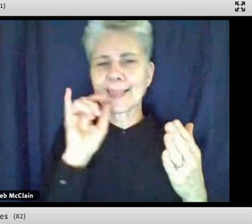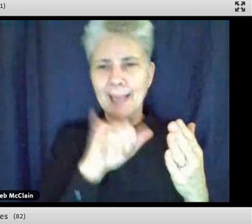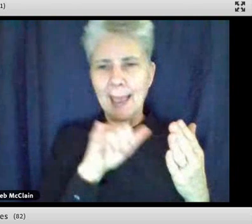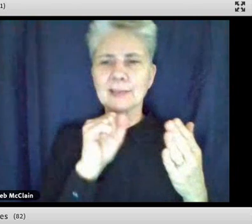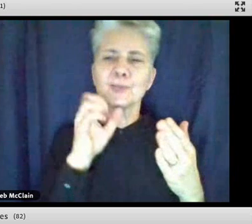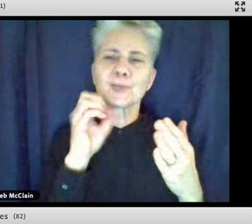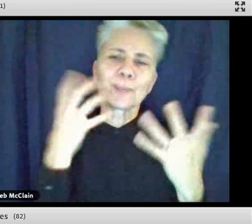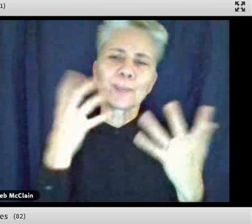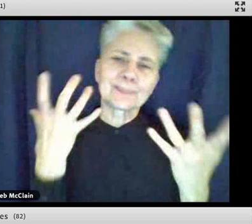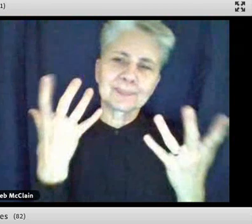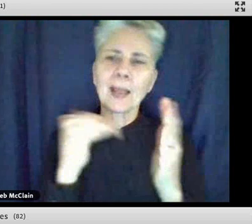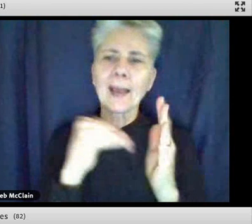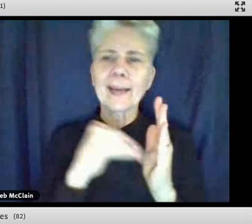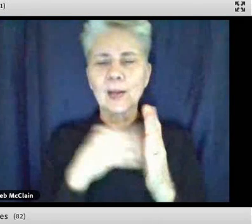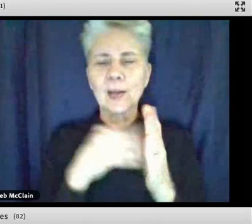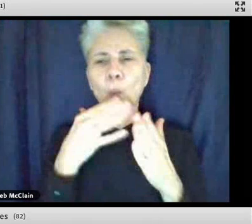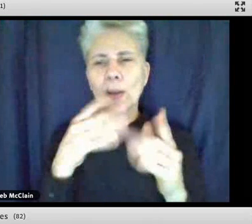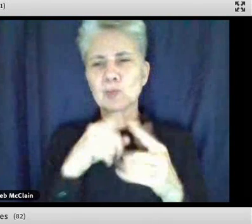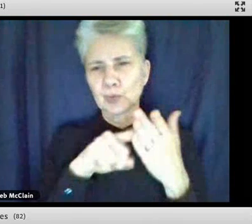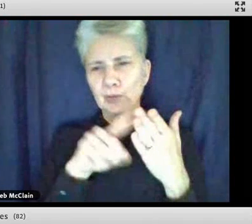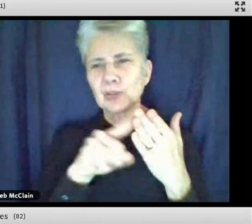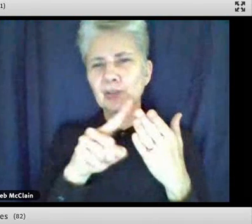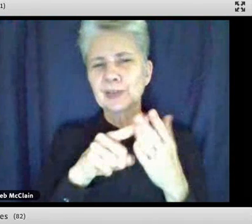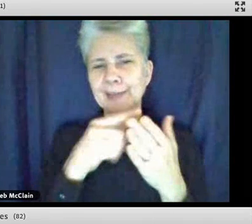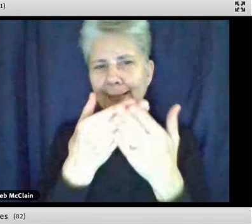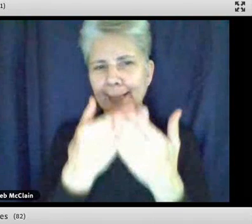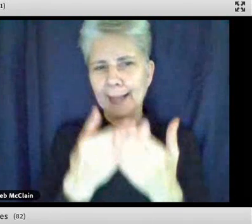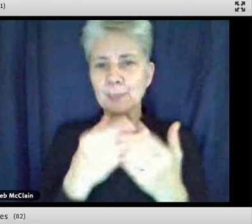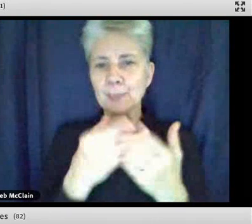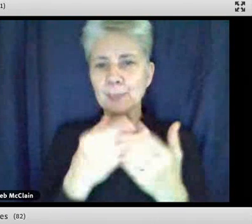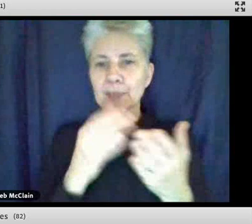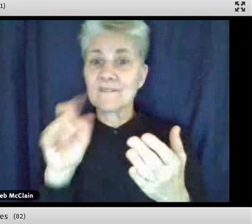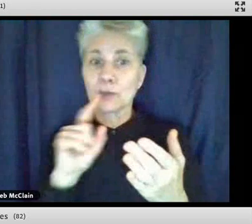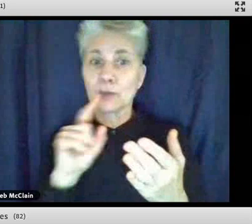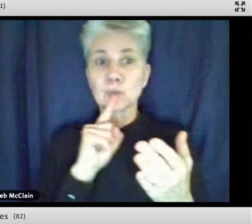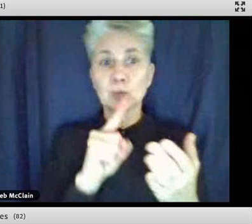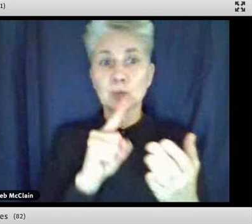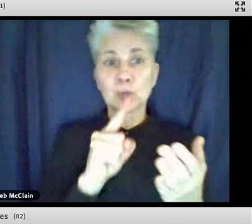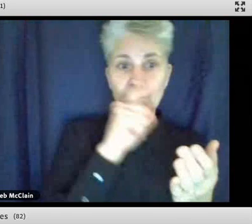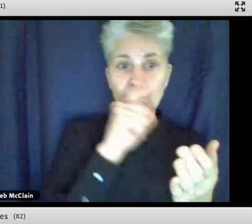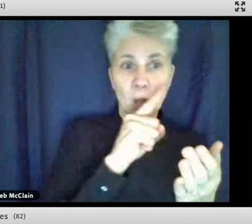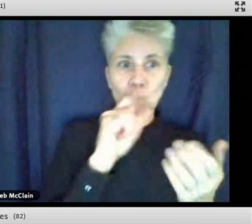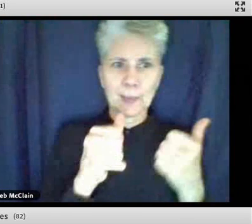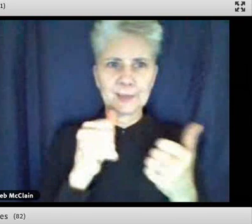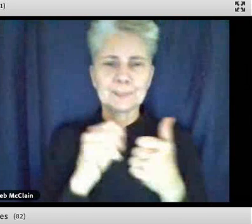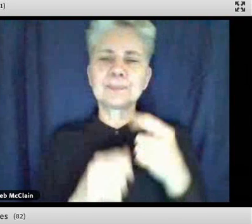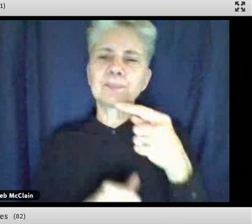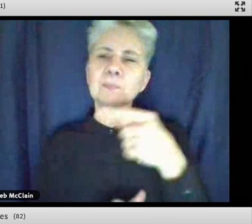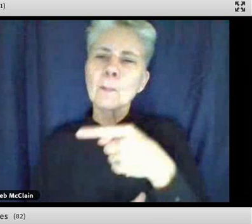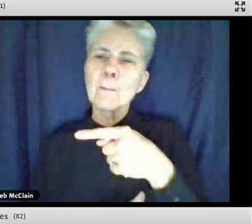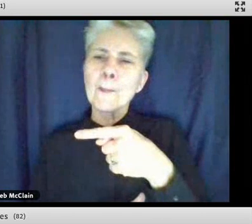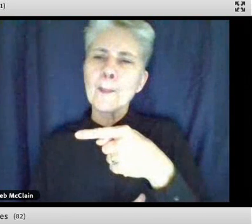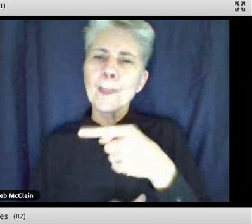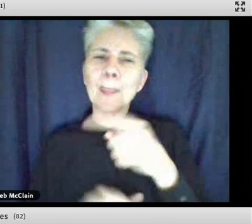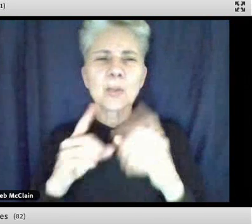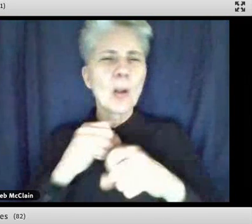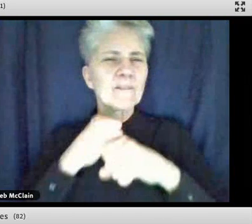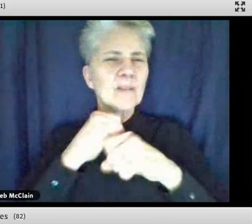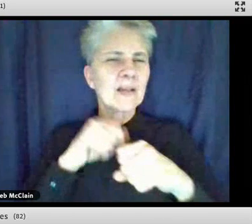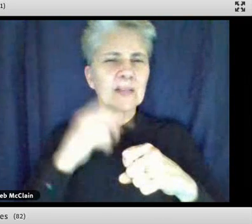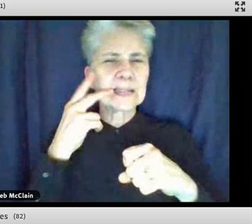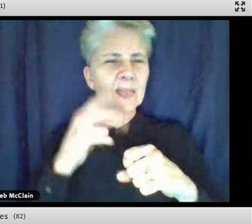So again, ways to check claims and facts about COVID-19. The Department of Defense, I haven't seen this come